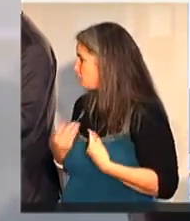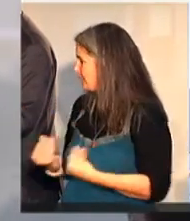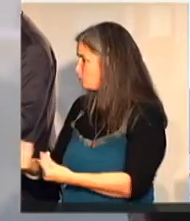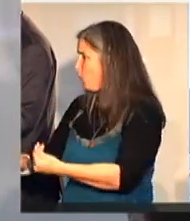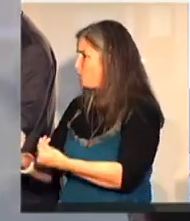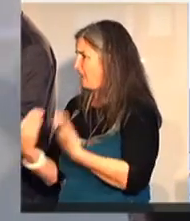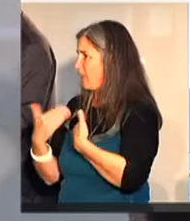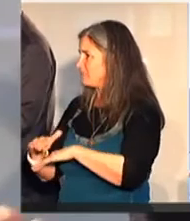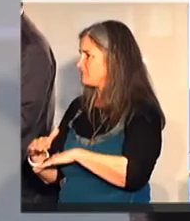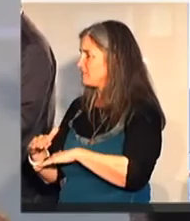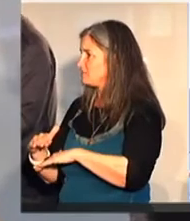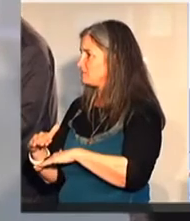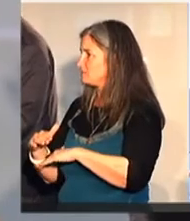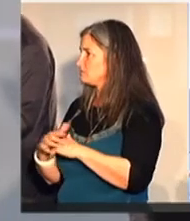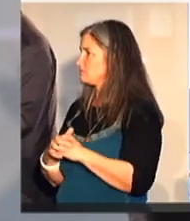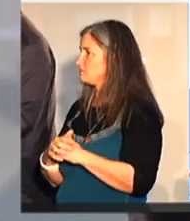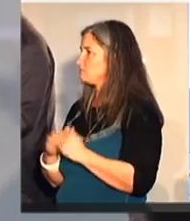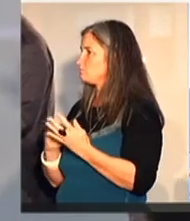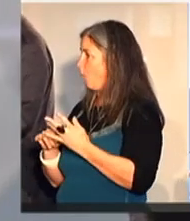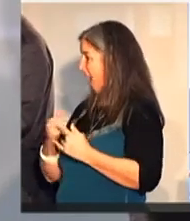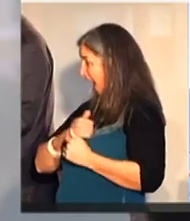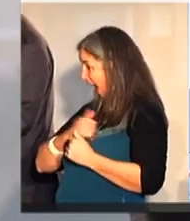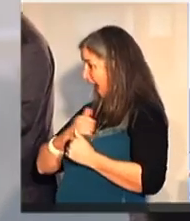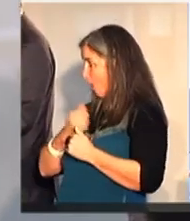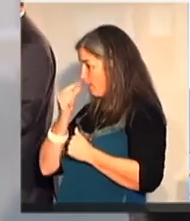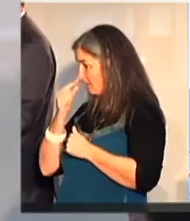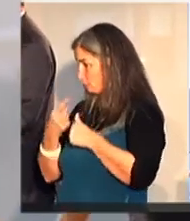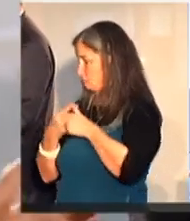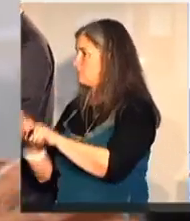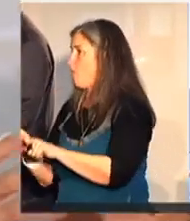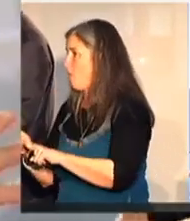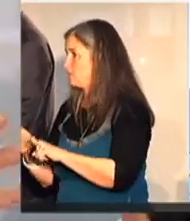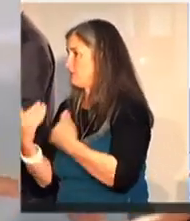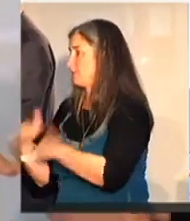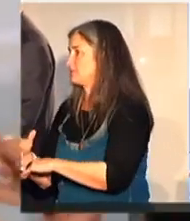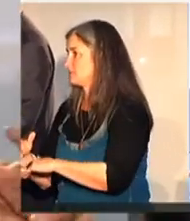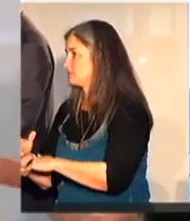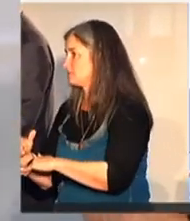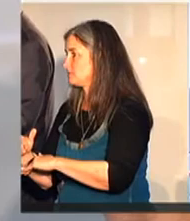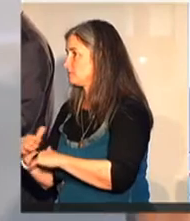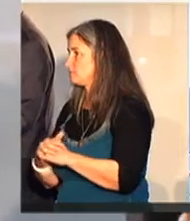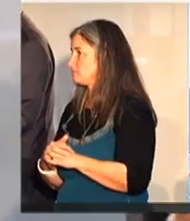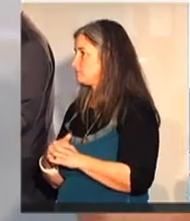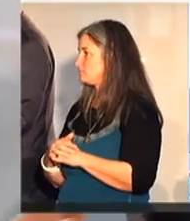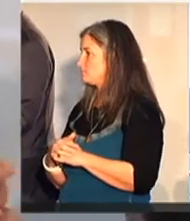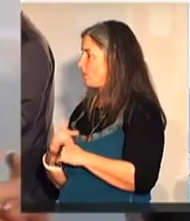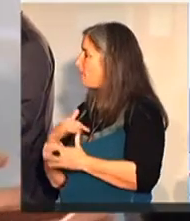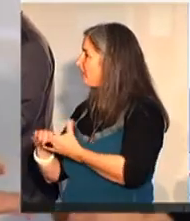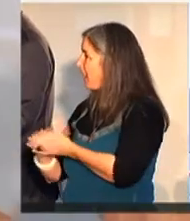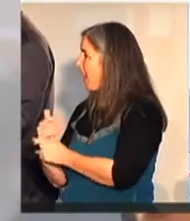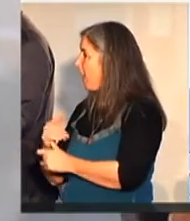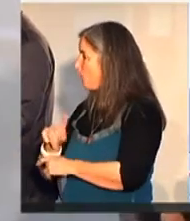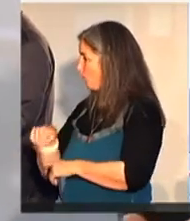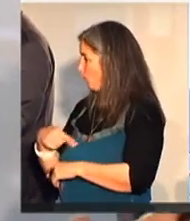is very, very inhibited. So that's why I'm very glad that we've had this